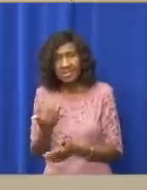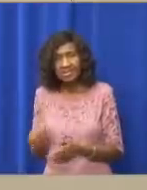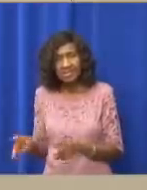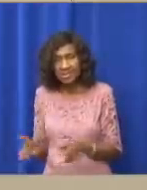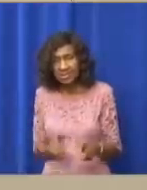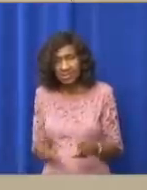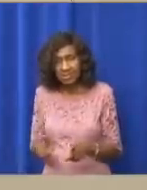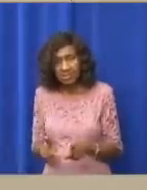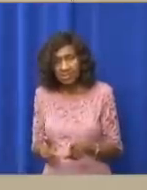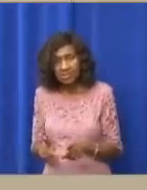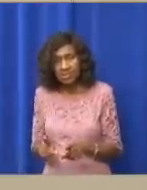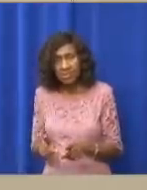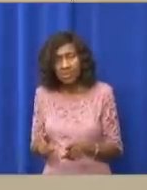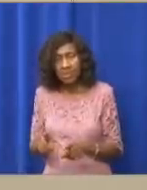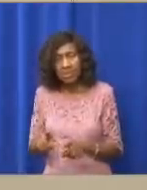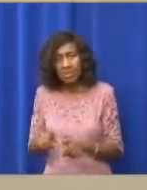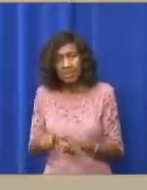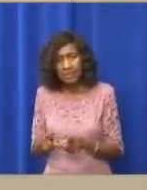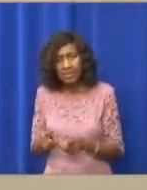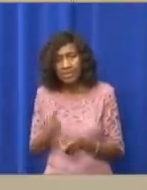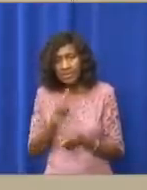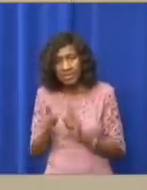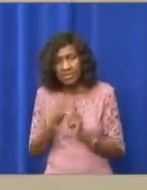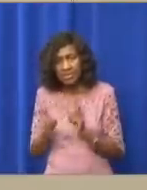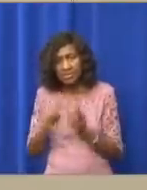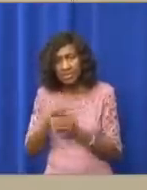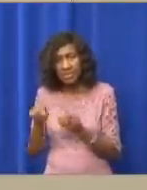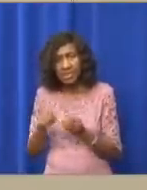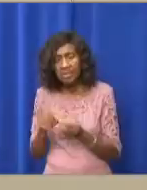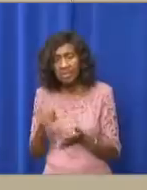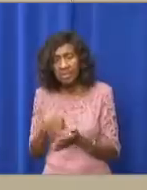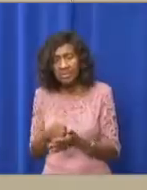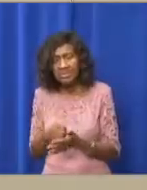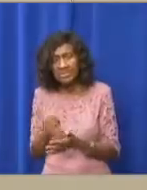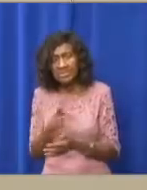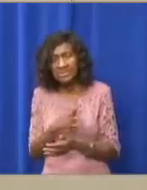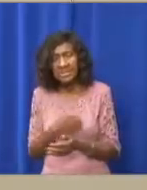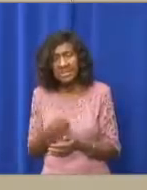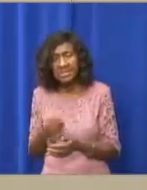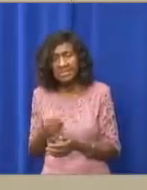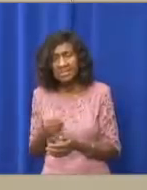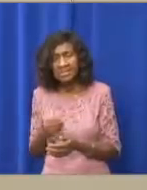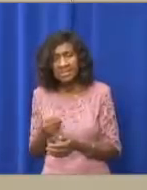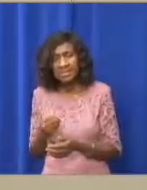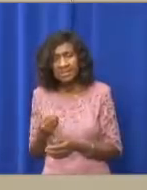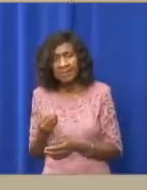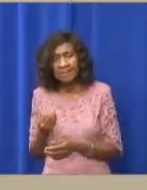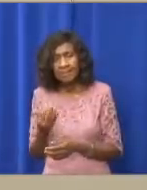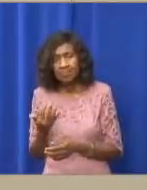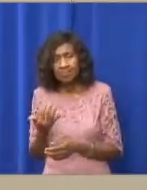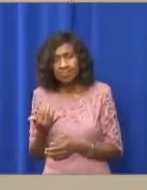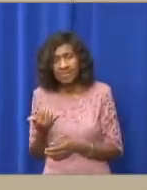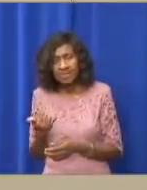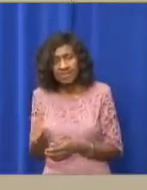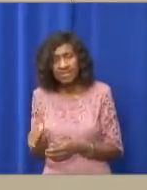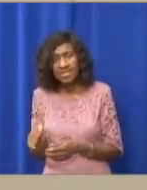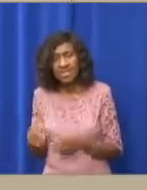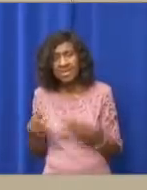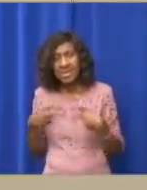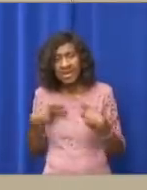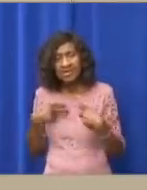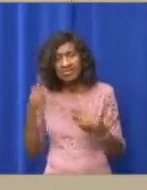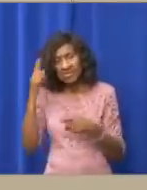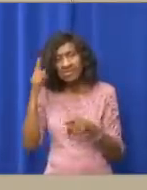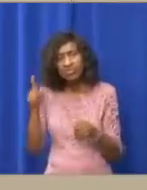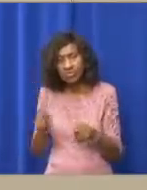it, and he says he's satisfied that an appropriate workaround has been found, and we